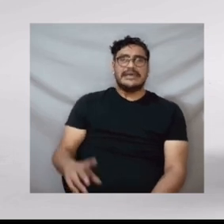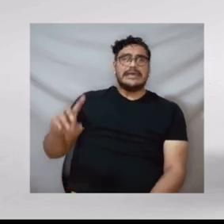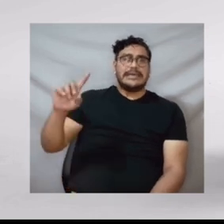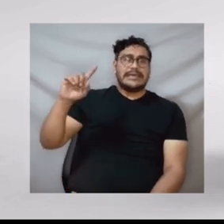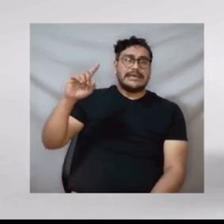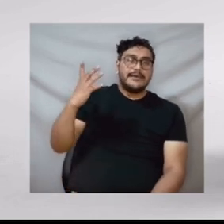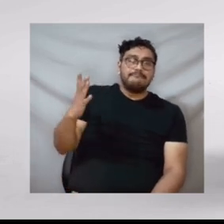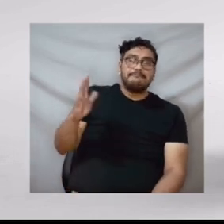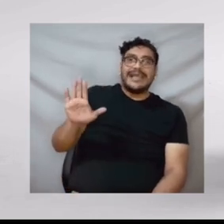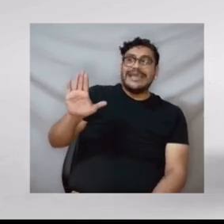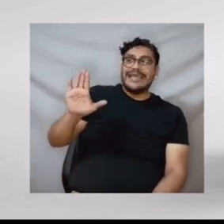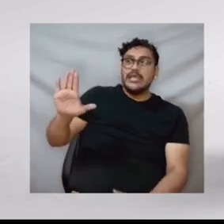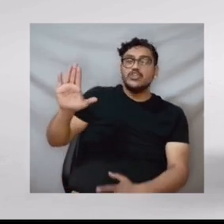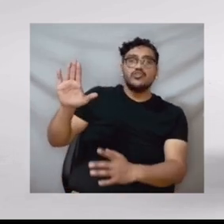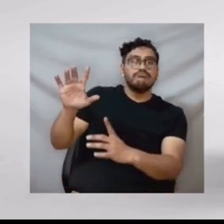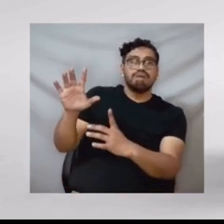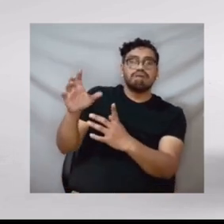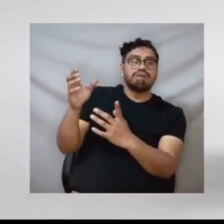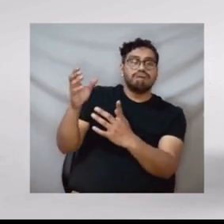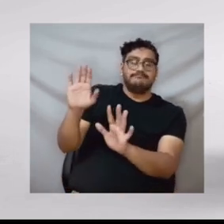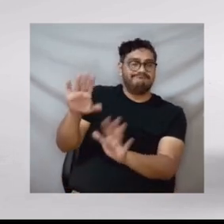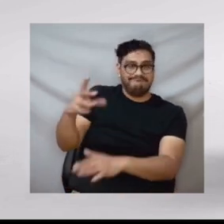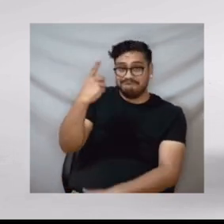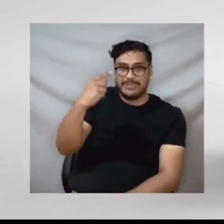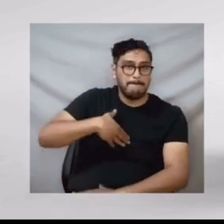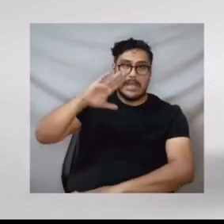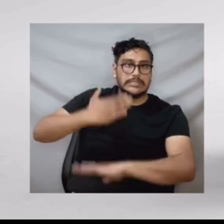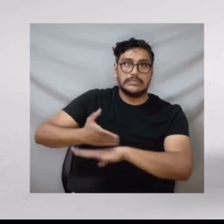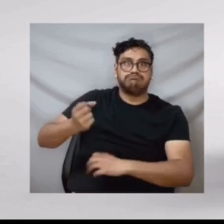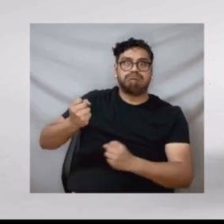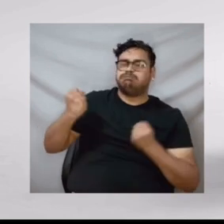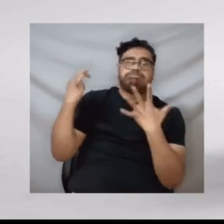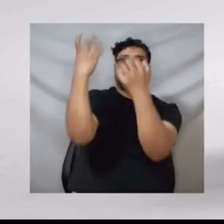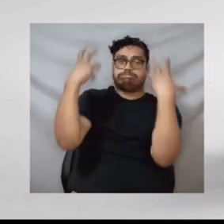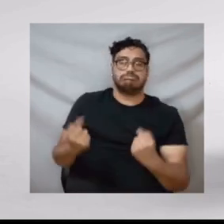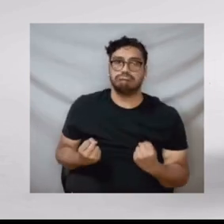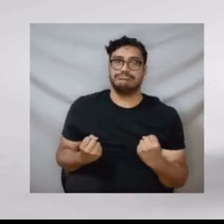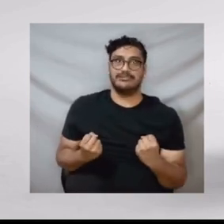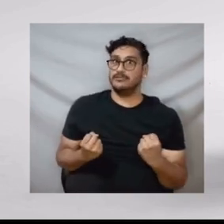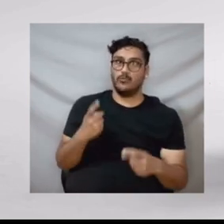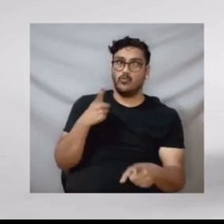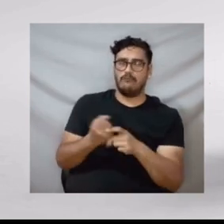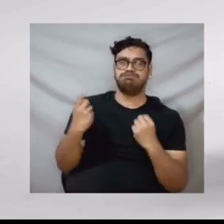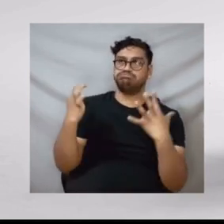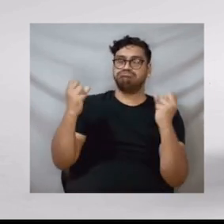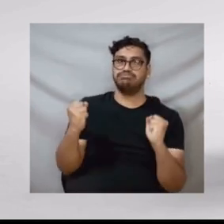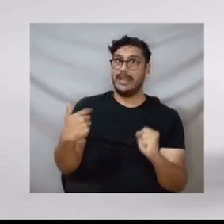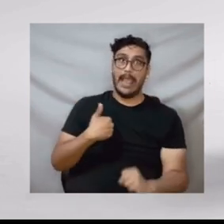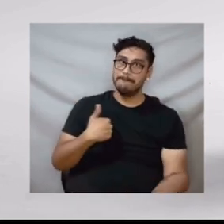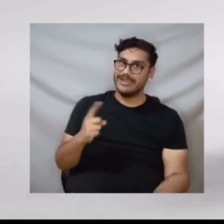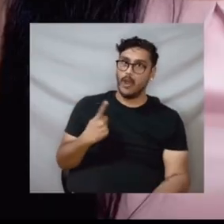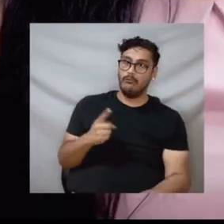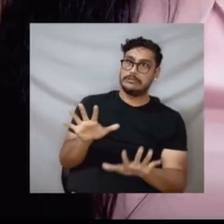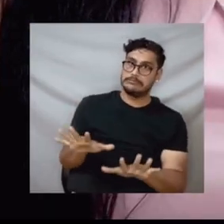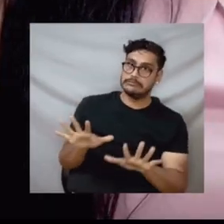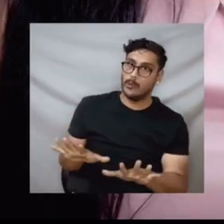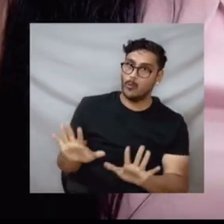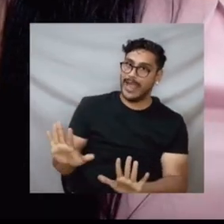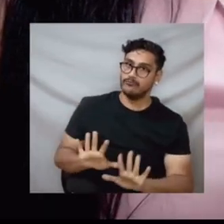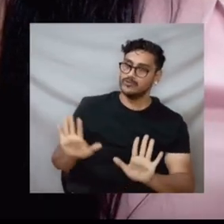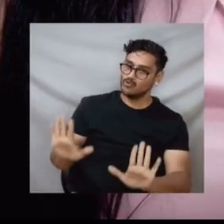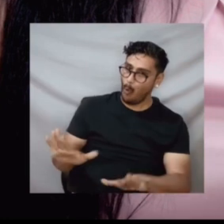he signs super fast. So your signing is like super fast. And I always tell you to slow down, but